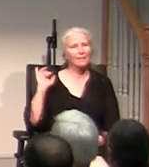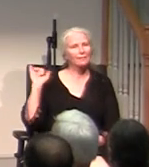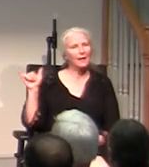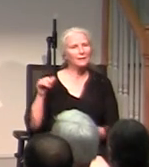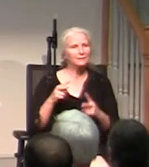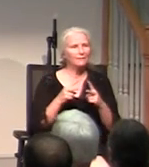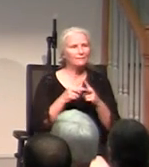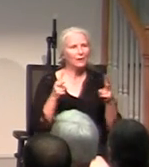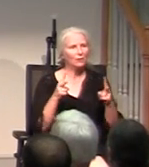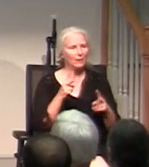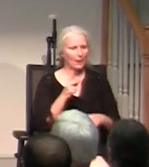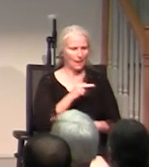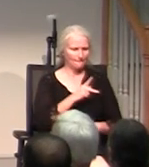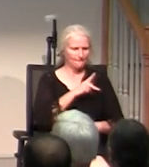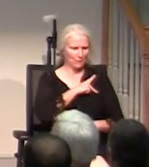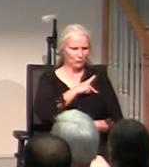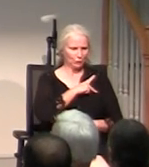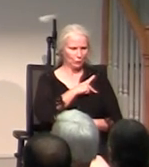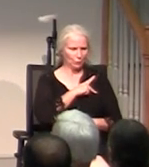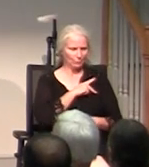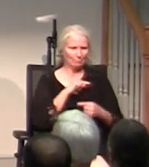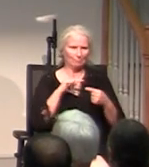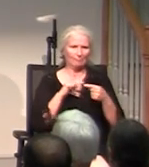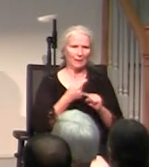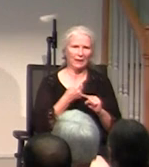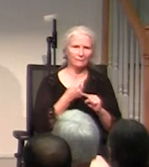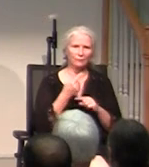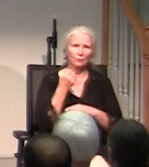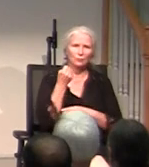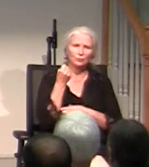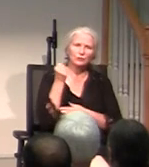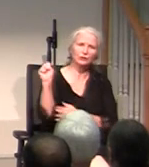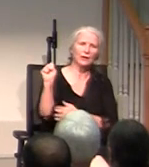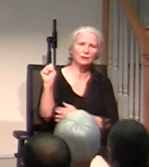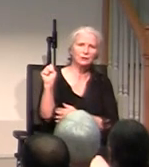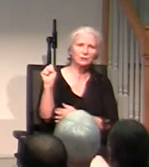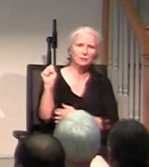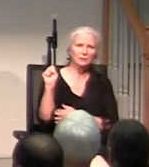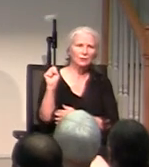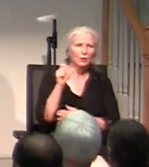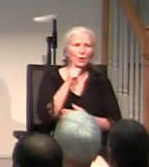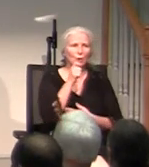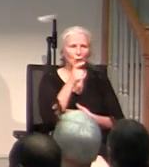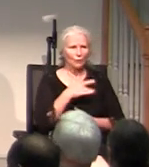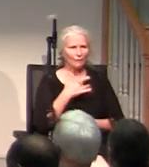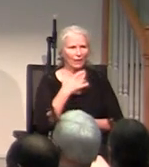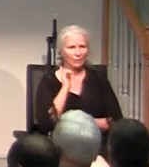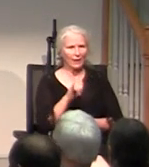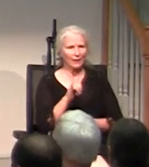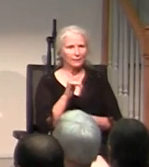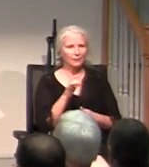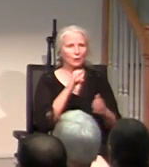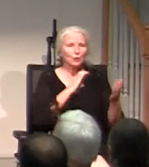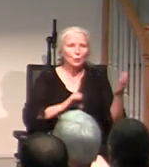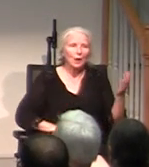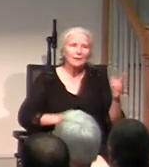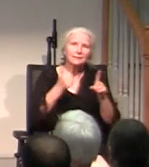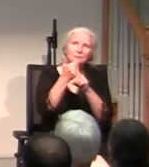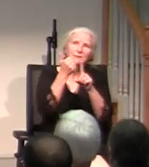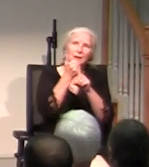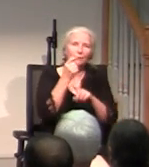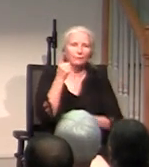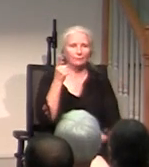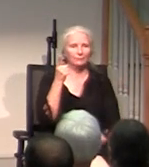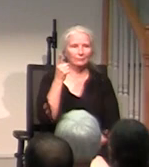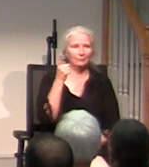painful rejection felt by Christ himself, the spurned bridegroom. So if you've ever been in